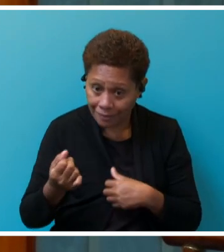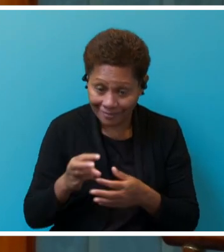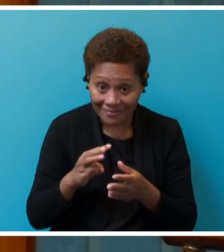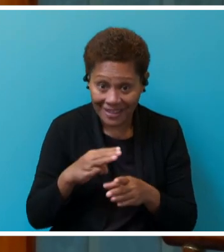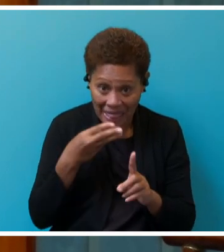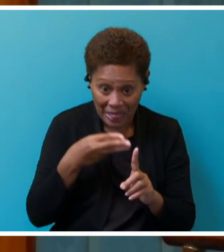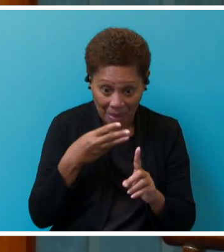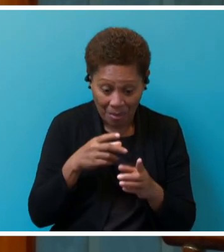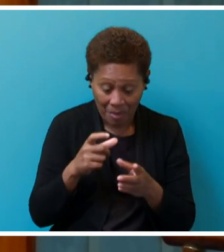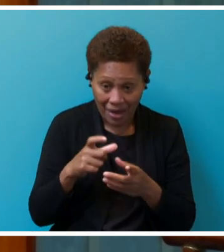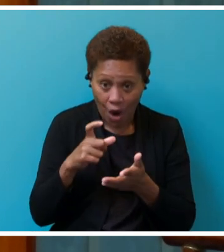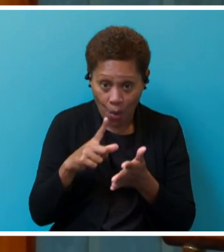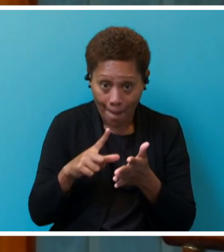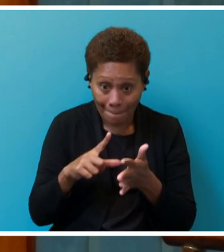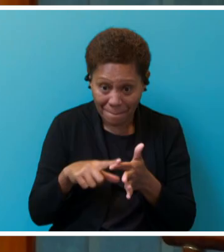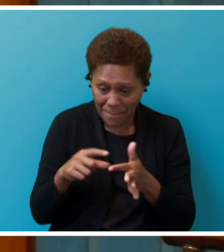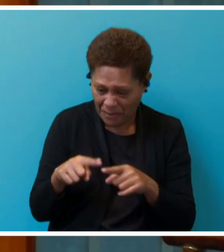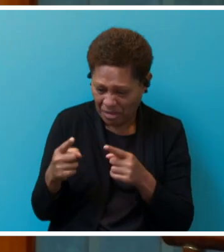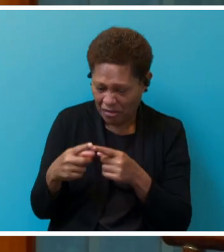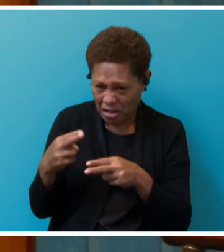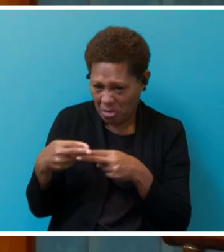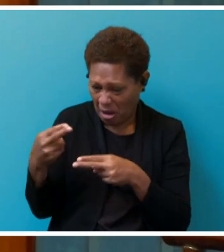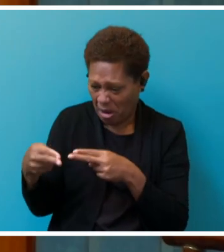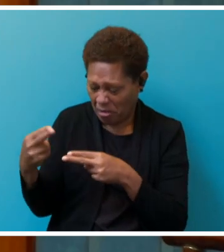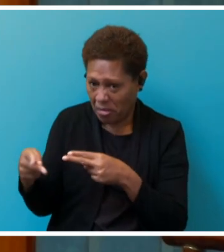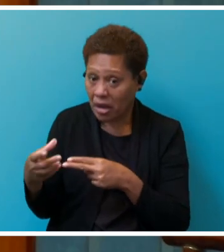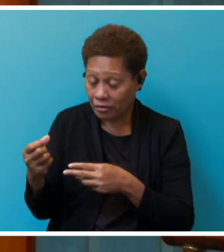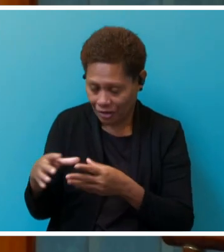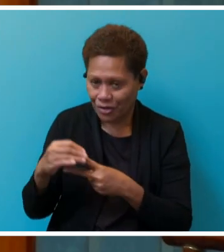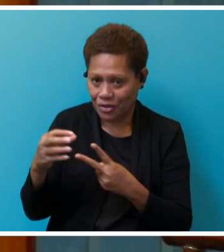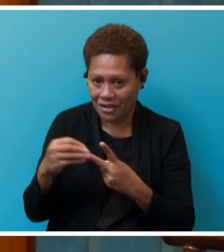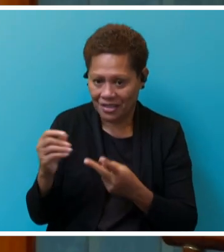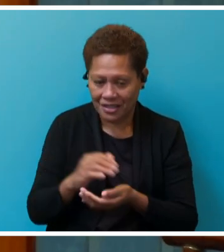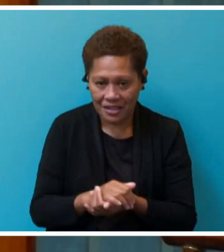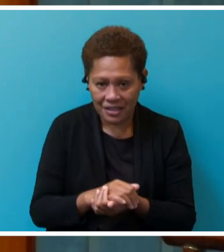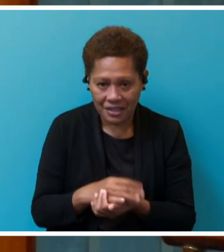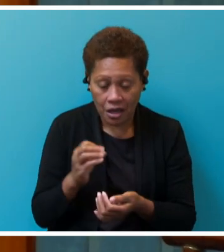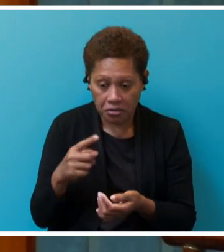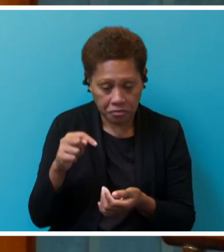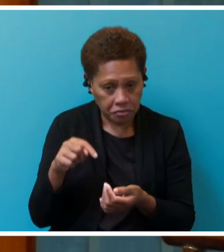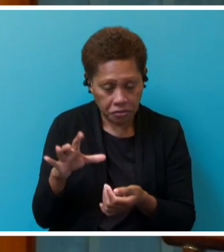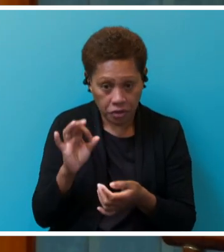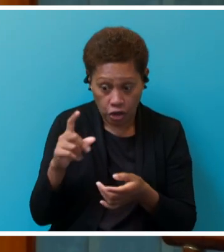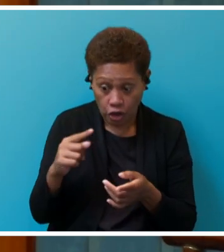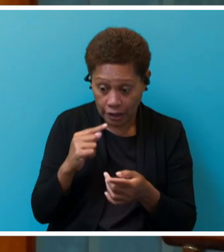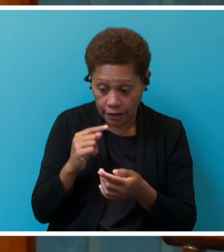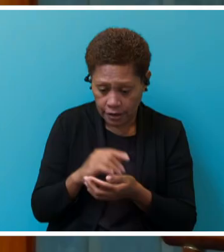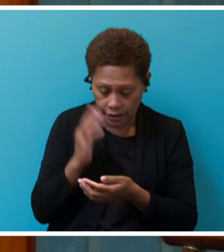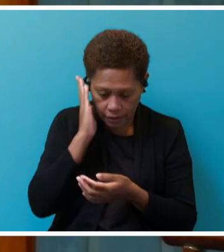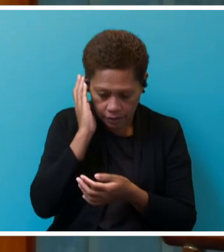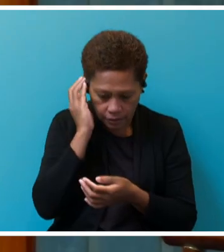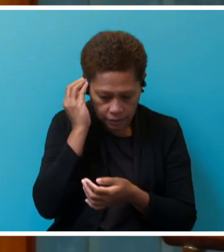matures. This is how we redefine agricultural process, not as extraction, but as